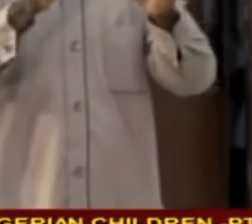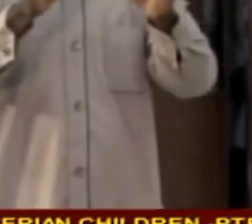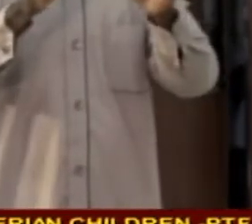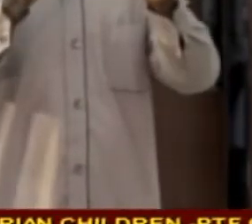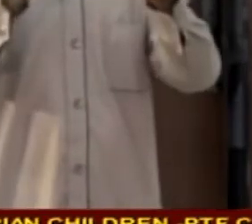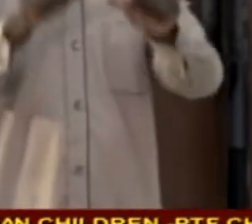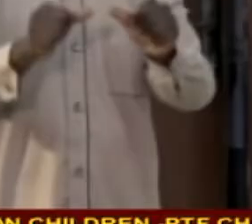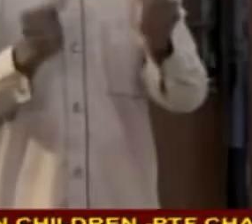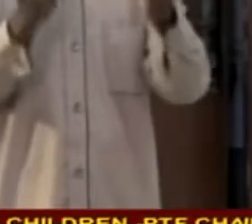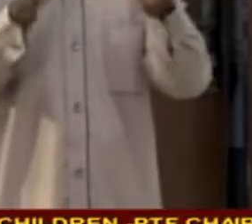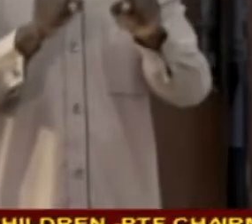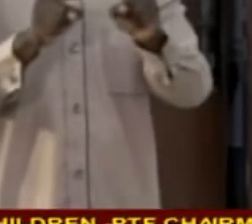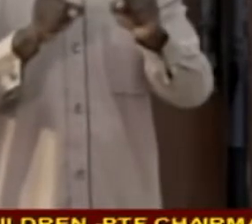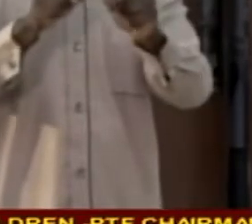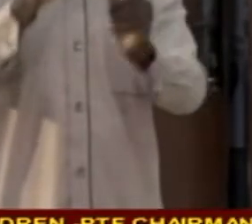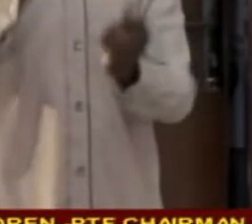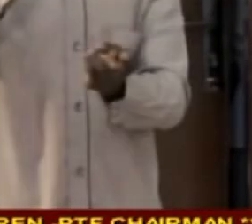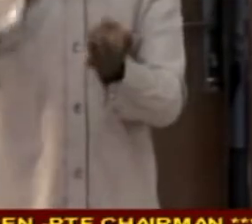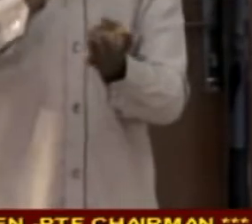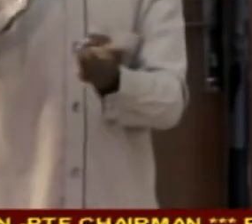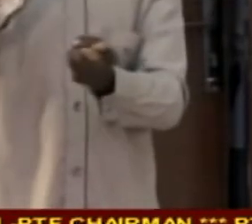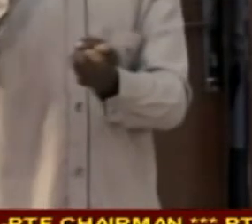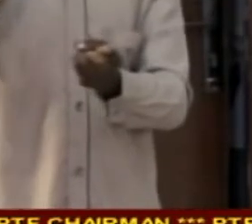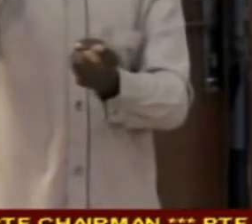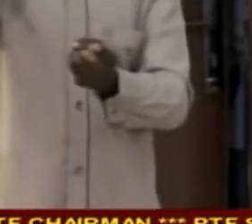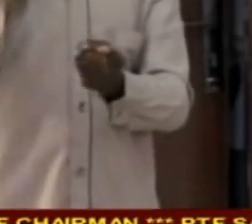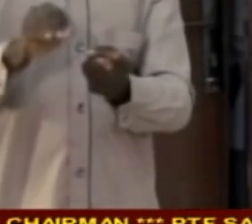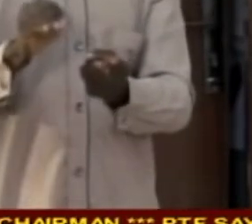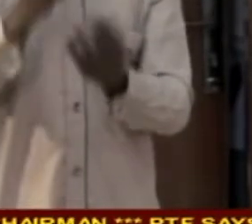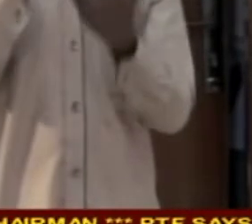to 75% of spread.